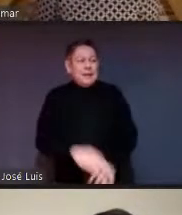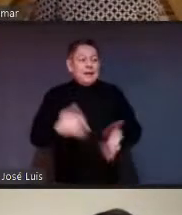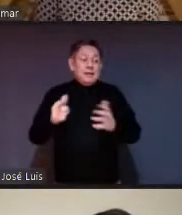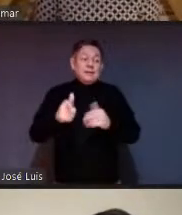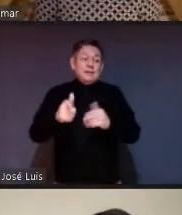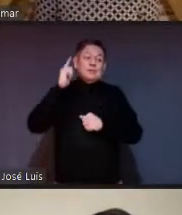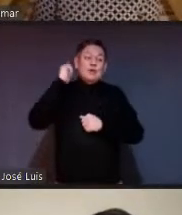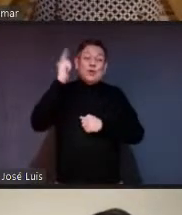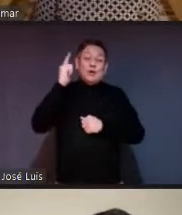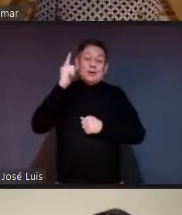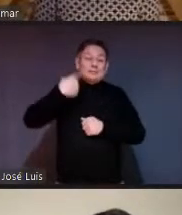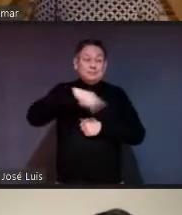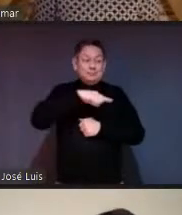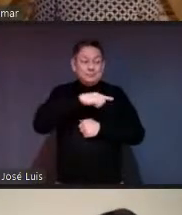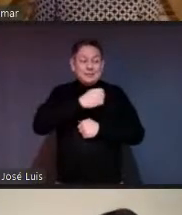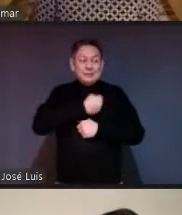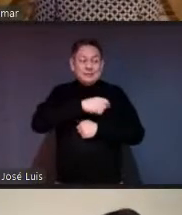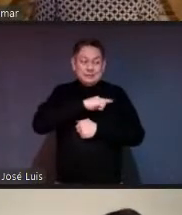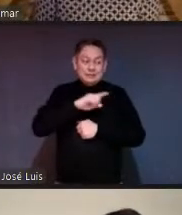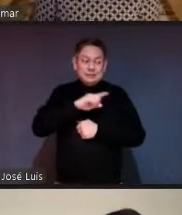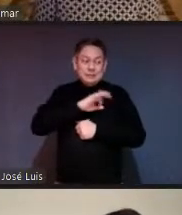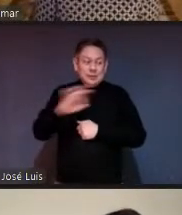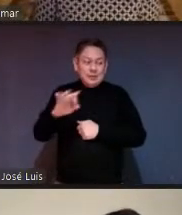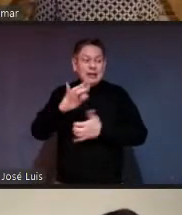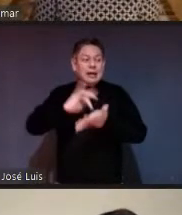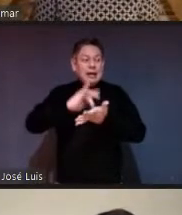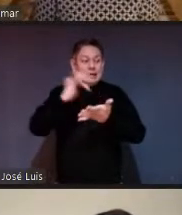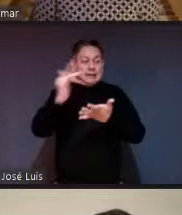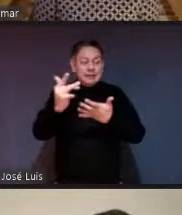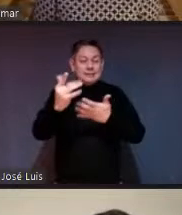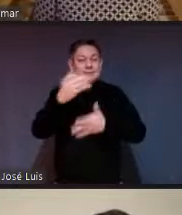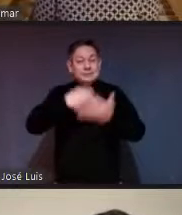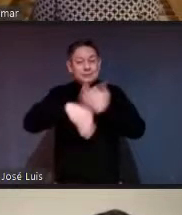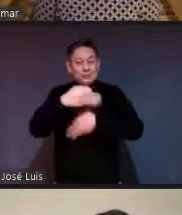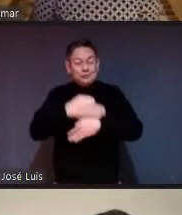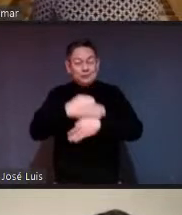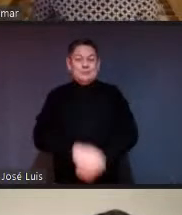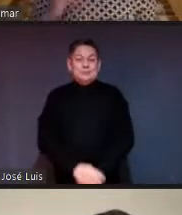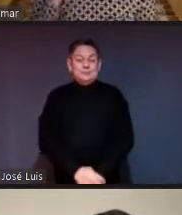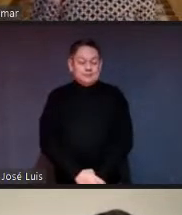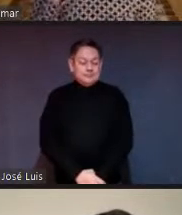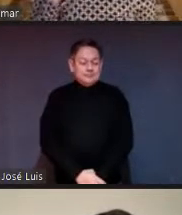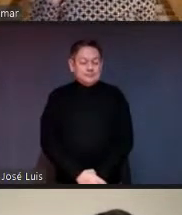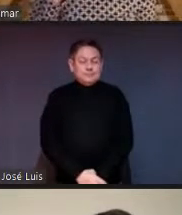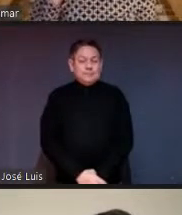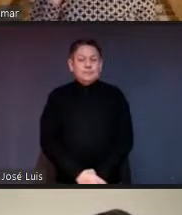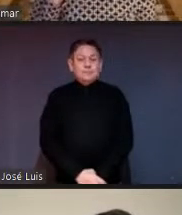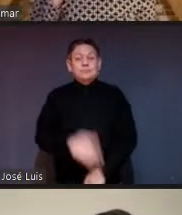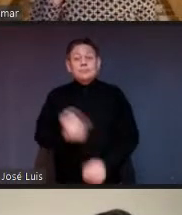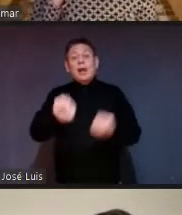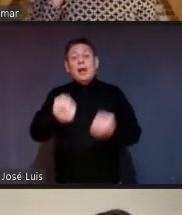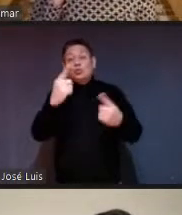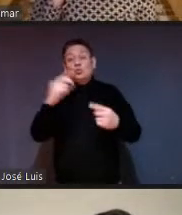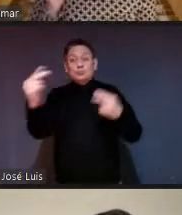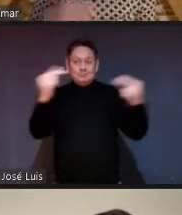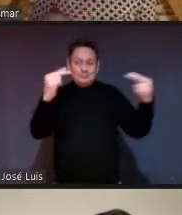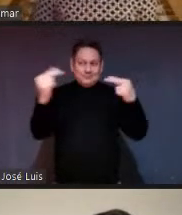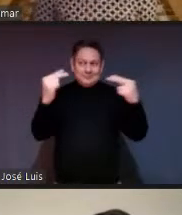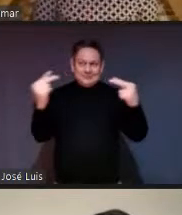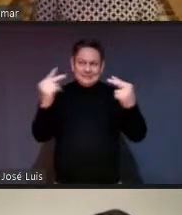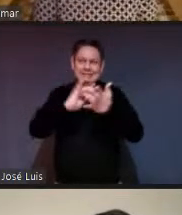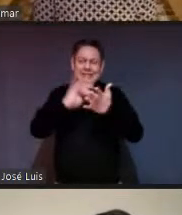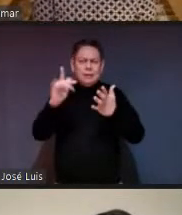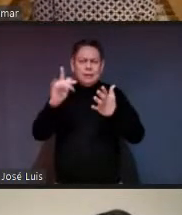virtual round of applause. Thank you very much. thanks to everyone and those who